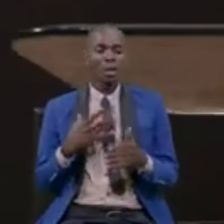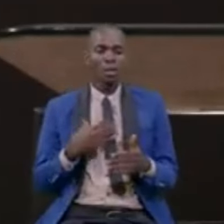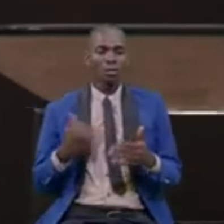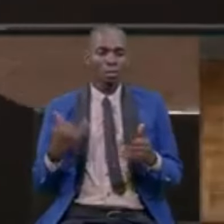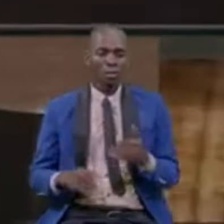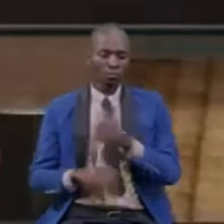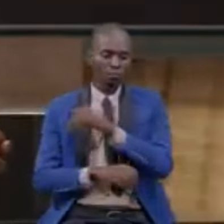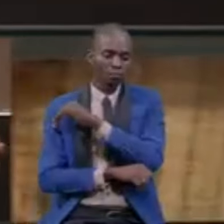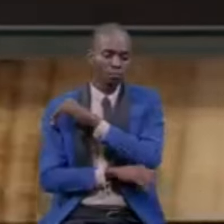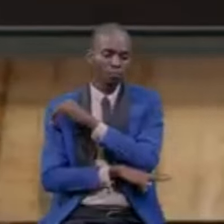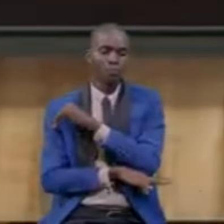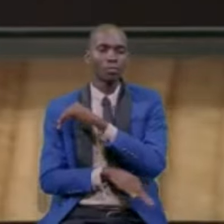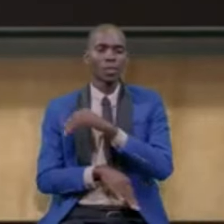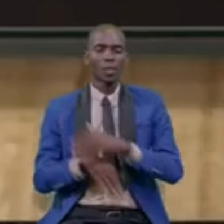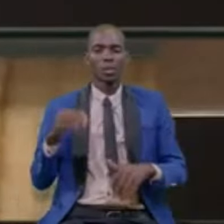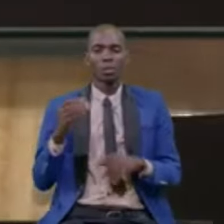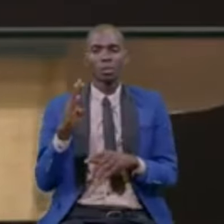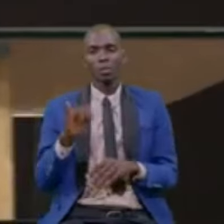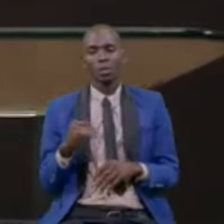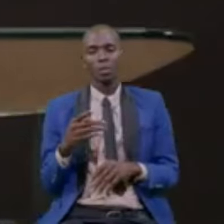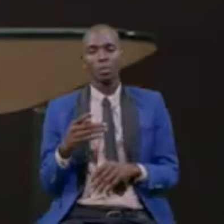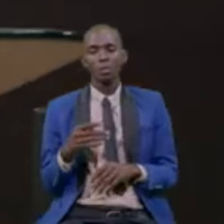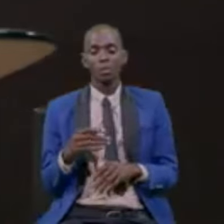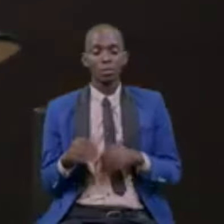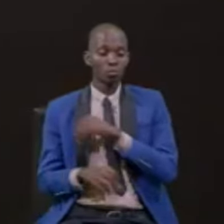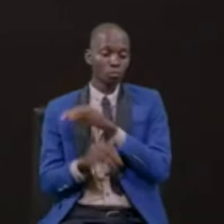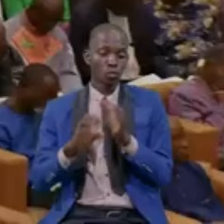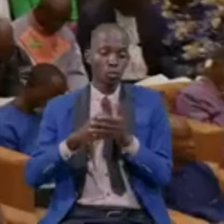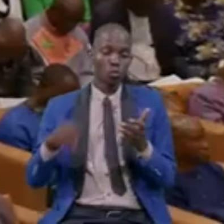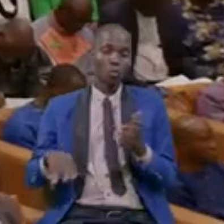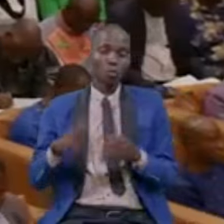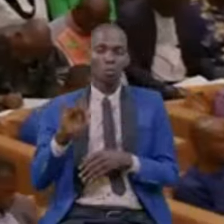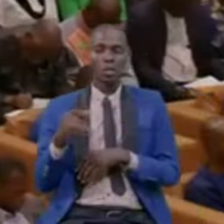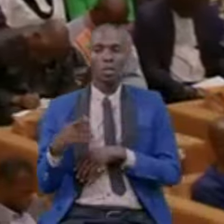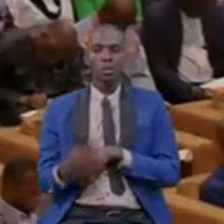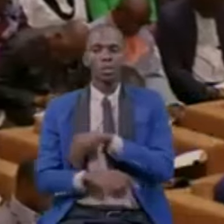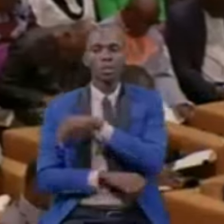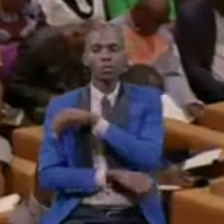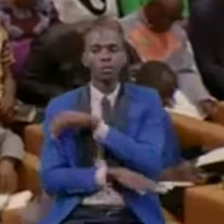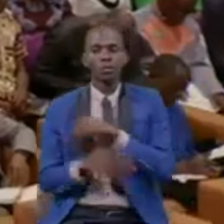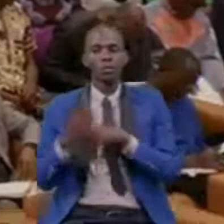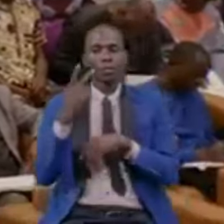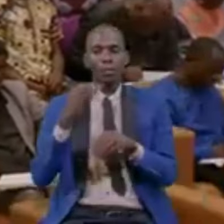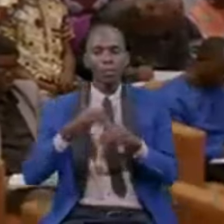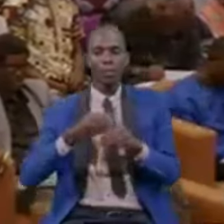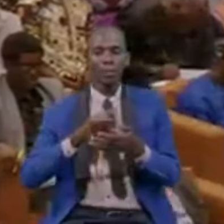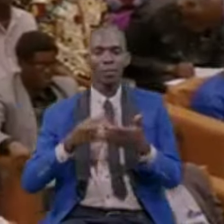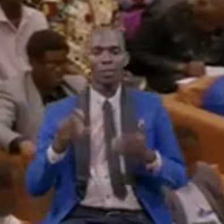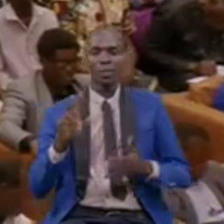roots. Look at verse 13. In the next verse, it says,